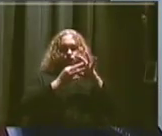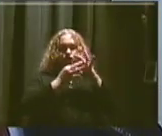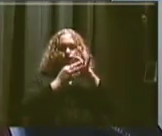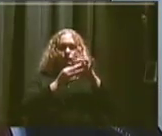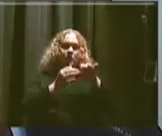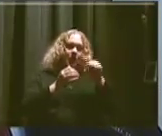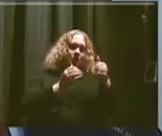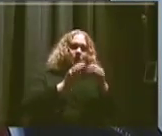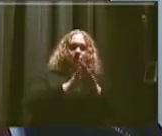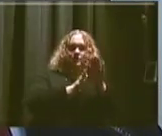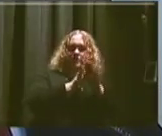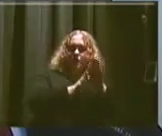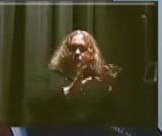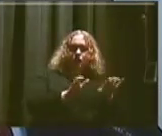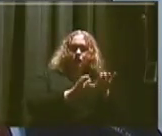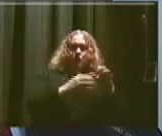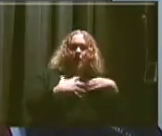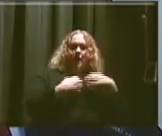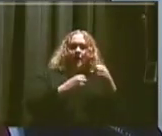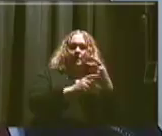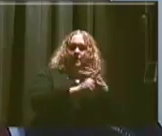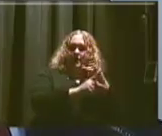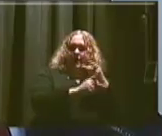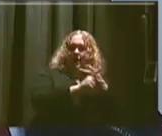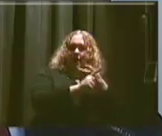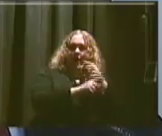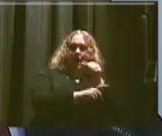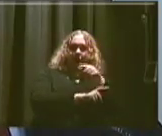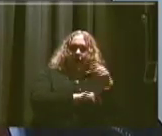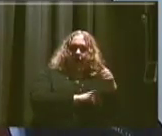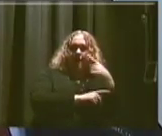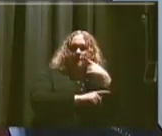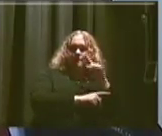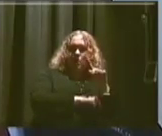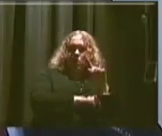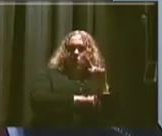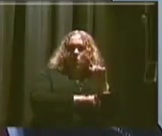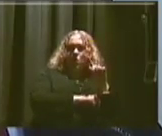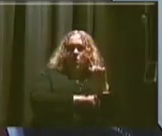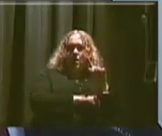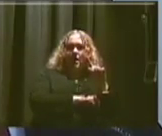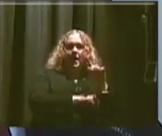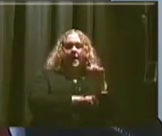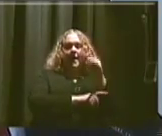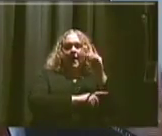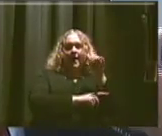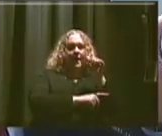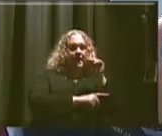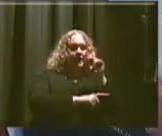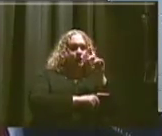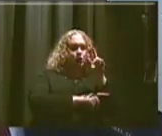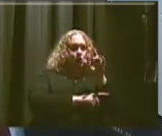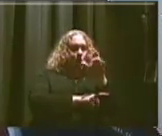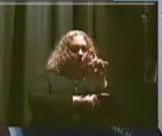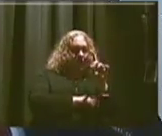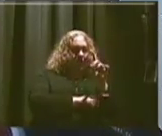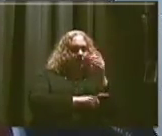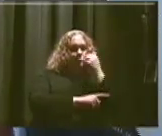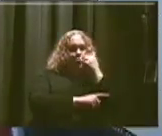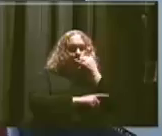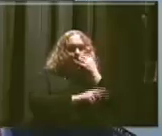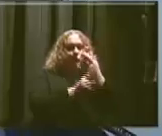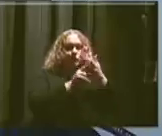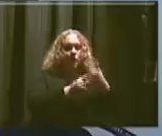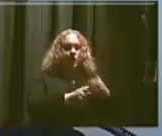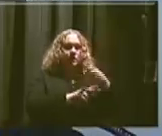another developer to do a healthcare application for an Android phone called Personal Medicine Plus. He has been flown